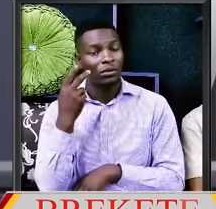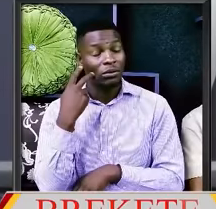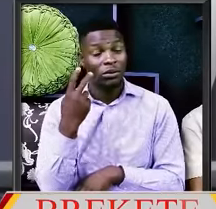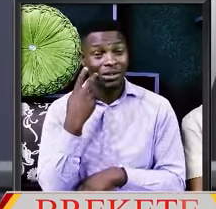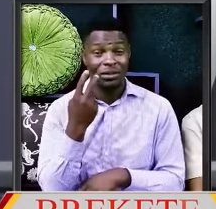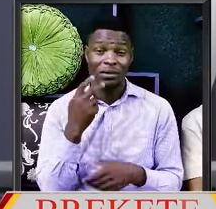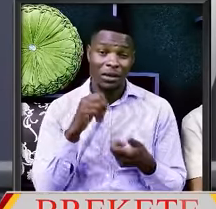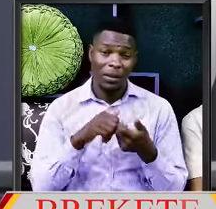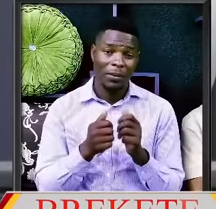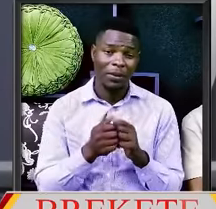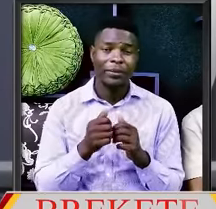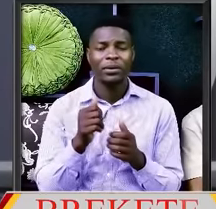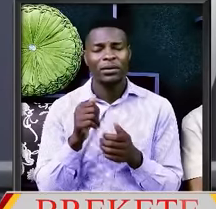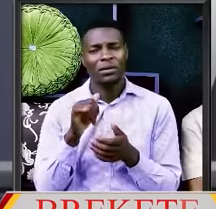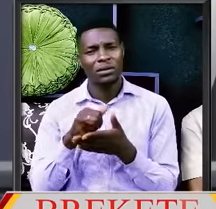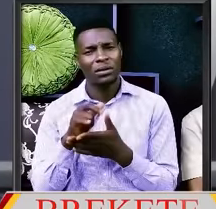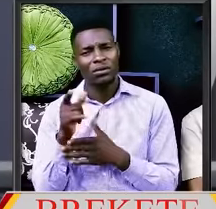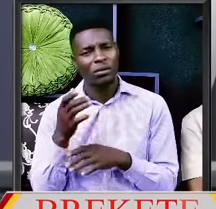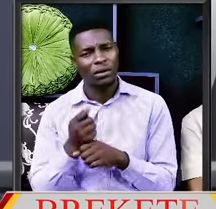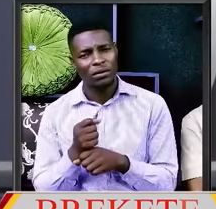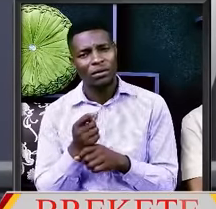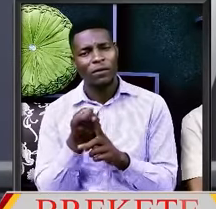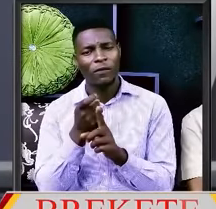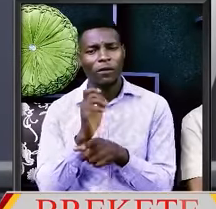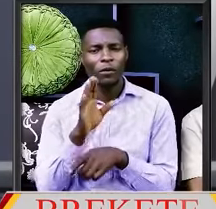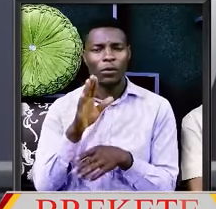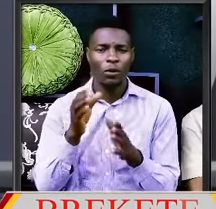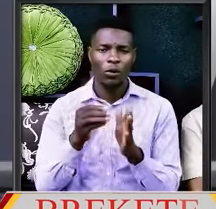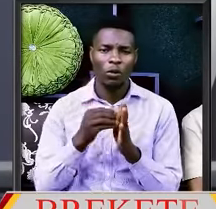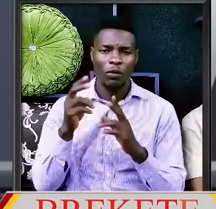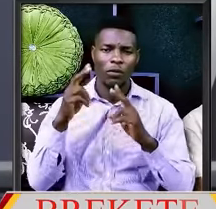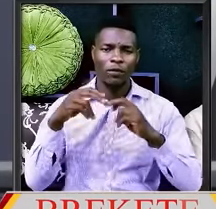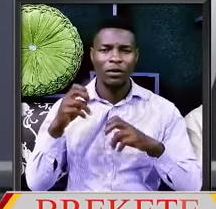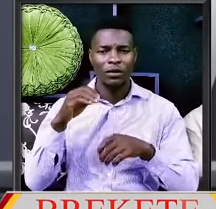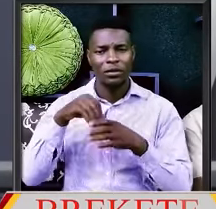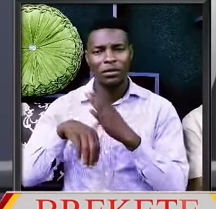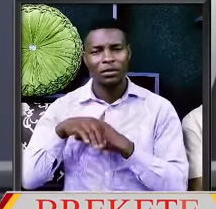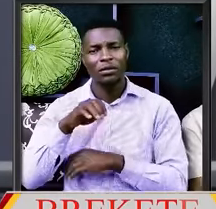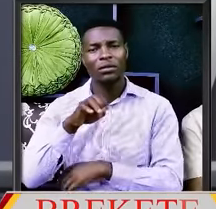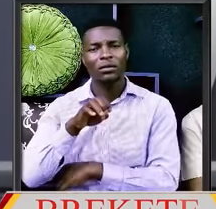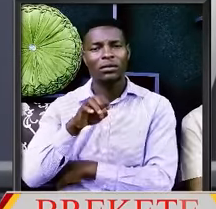The problem where you go get for your own village in the east,